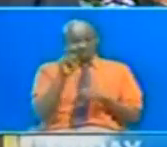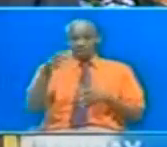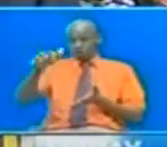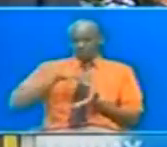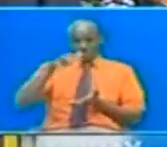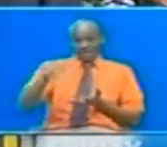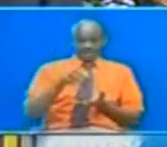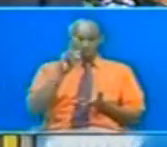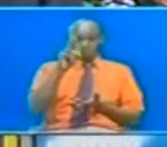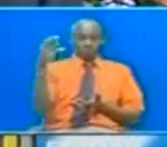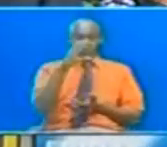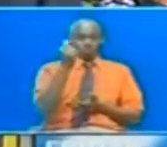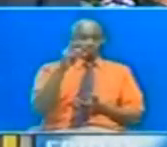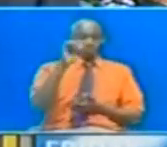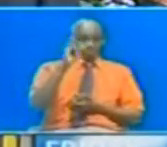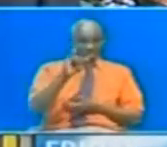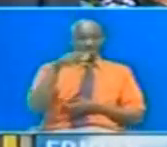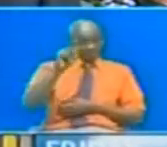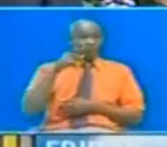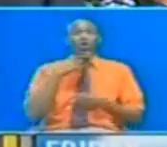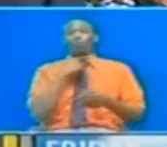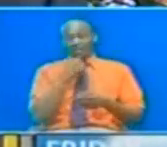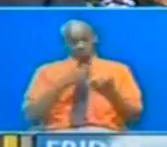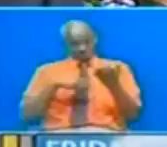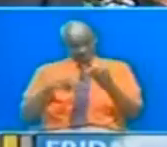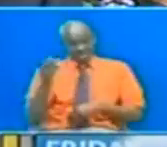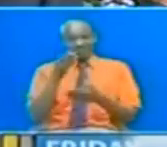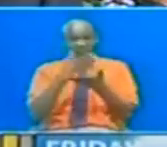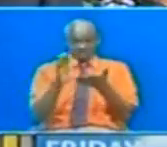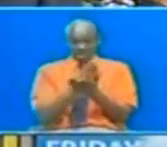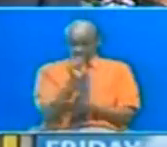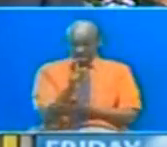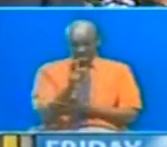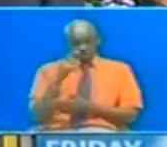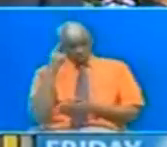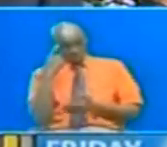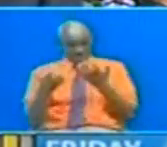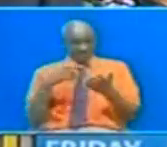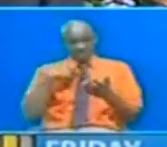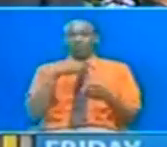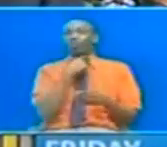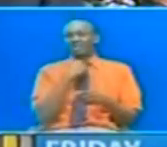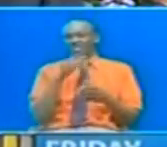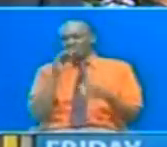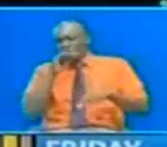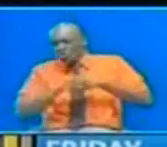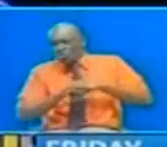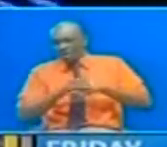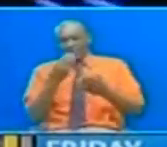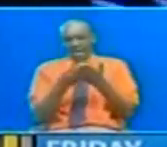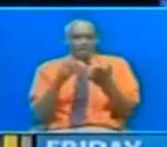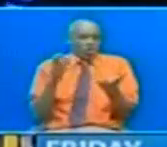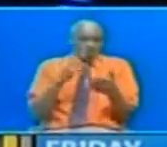Supermarkets, there was the rights issue coming through, and there was a lot of uncertainty as to whether the amount that they were seeking was actually sufficient.